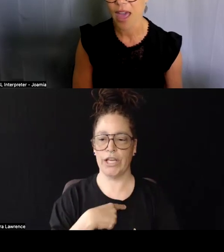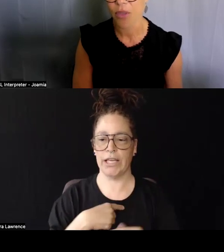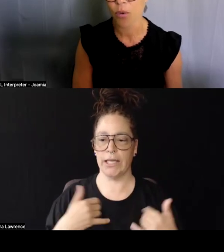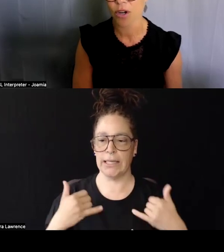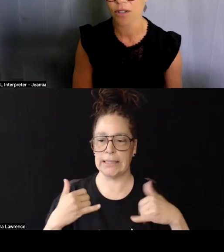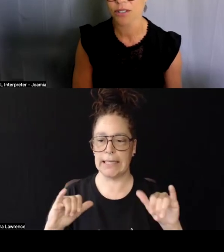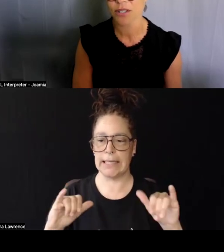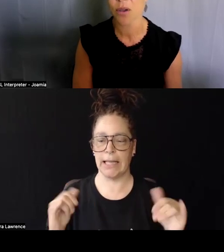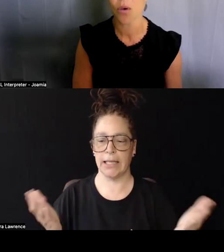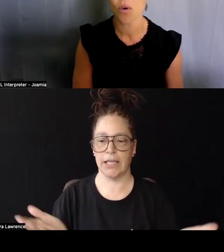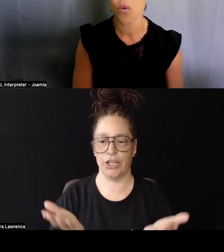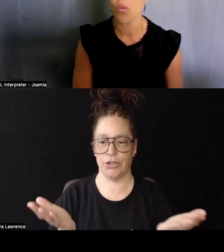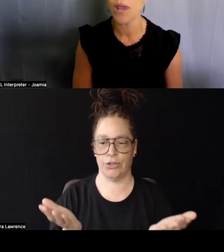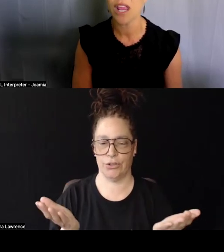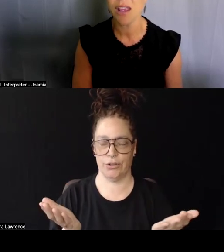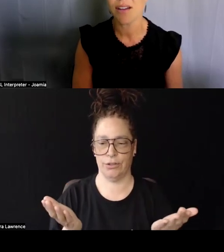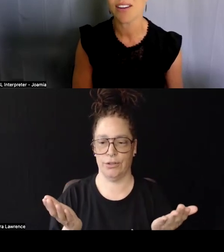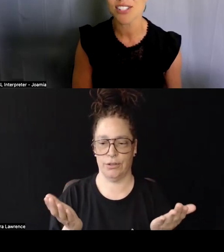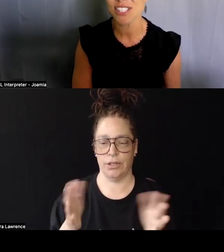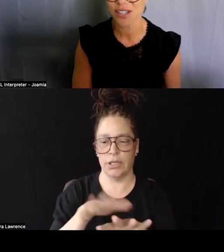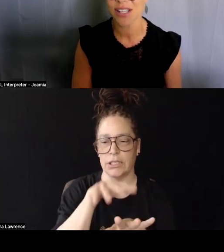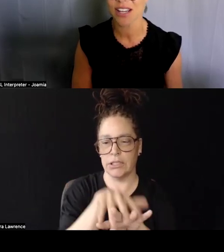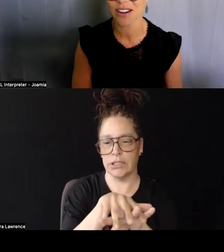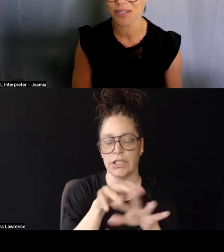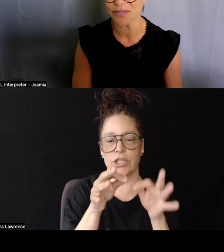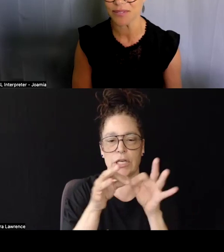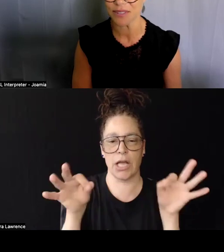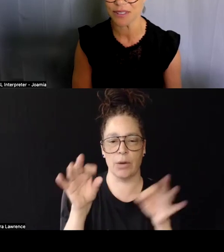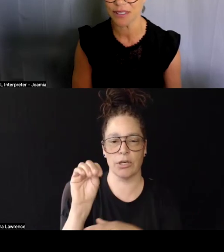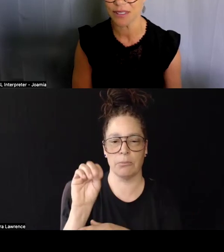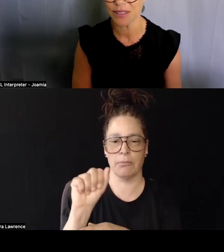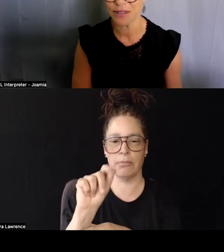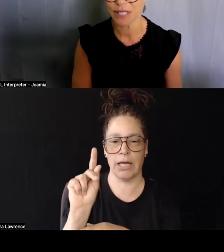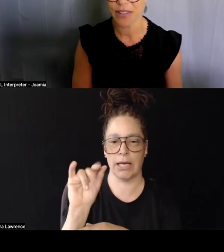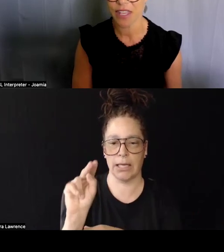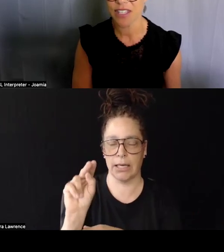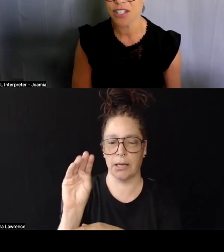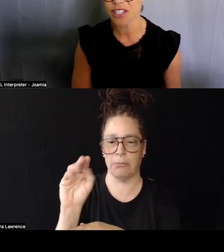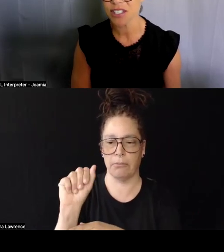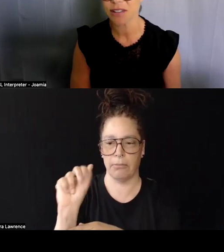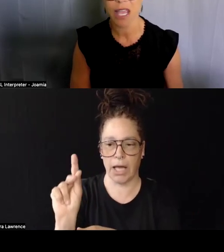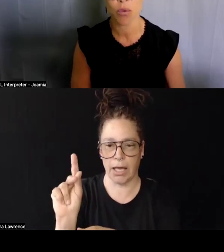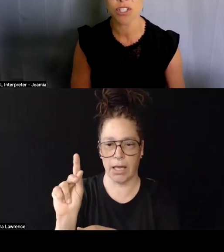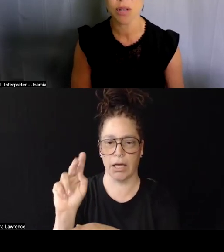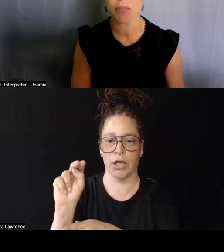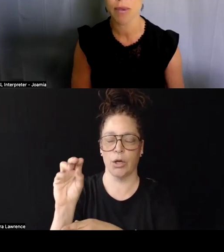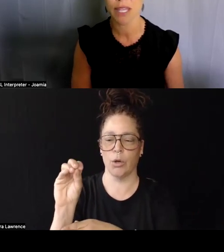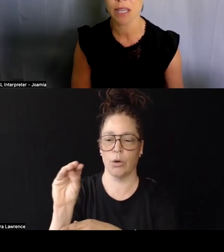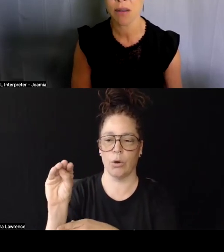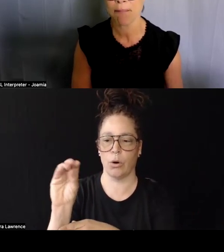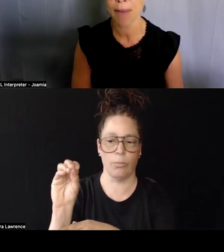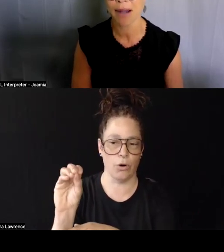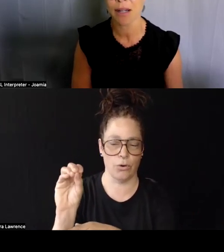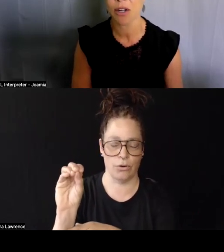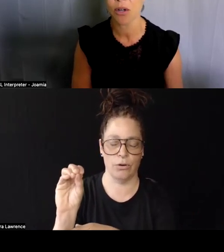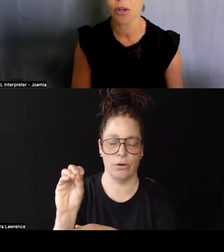they have the words, "We are still here," in the indigenous language,